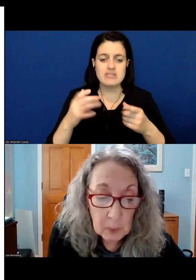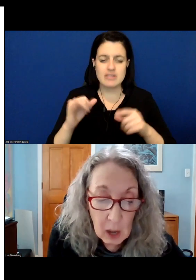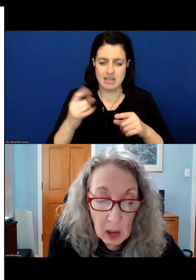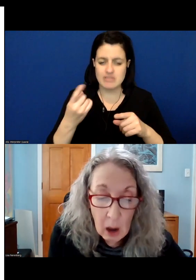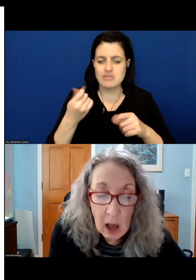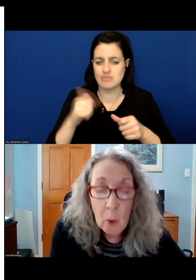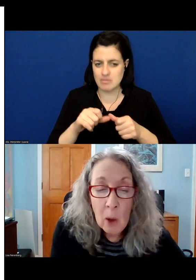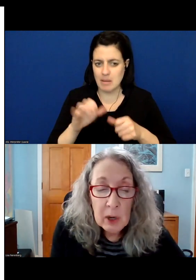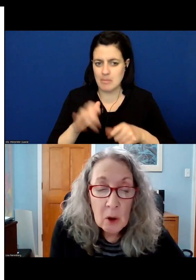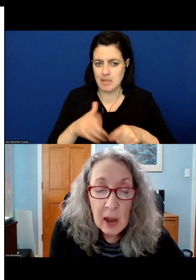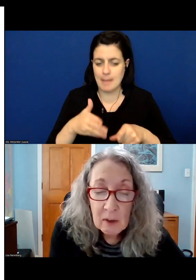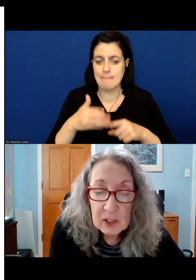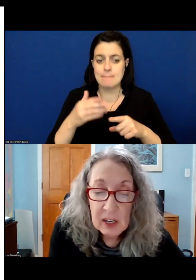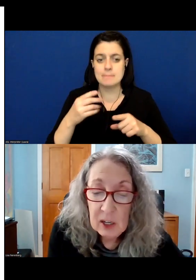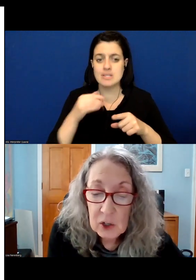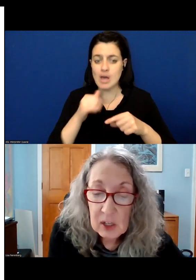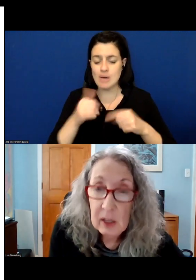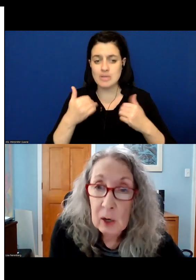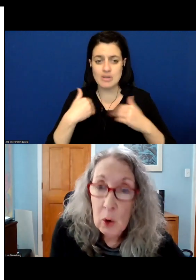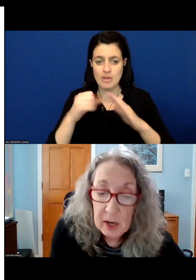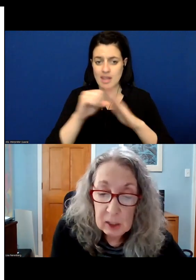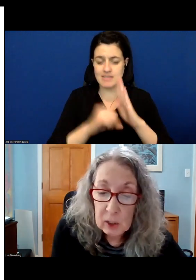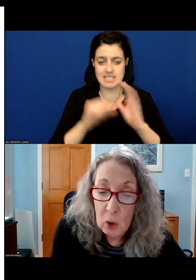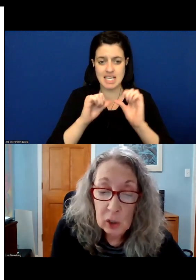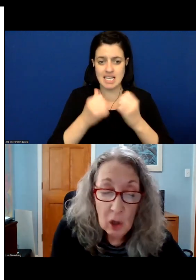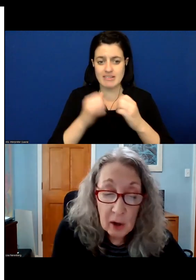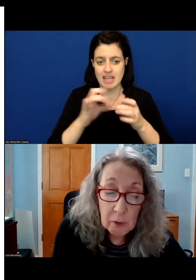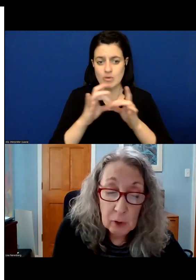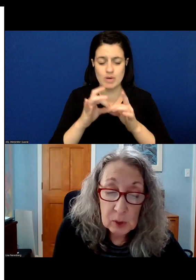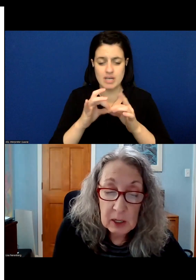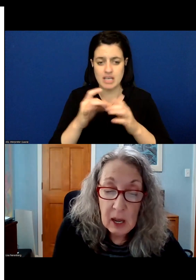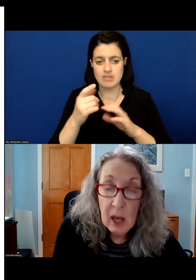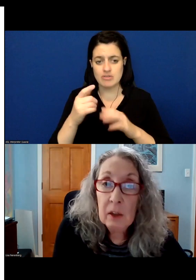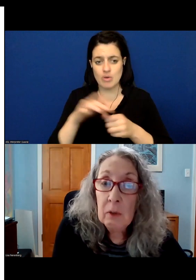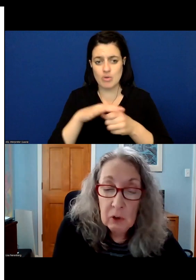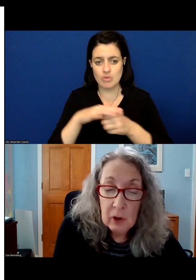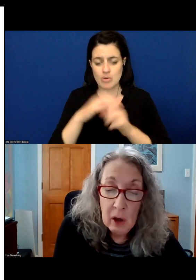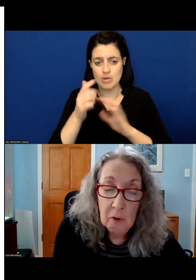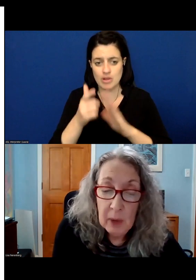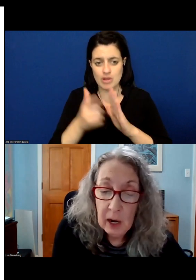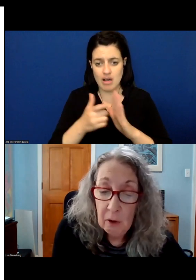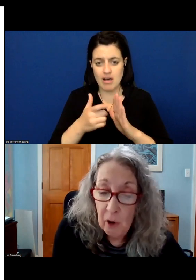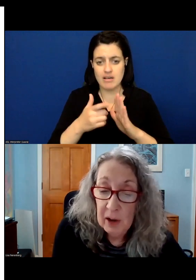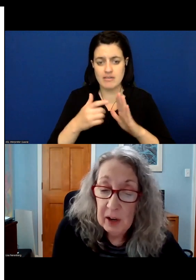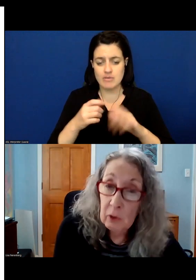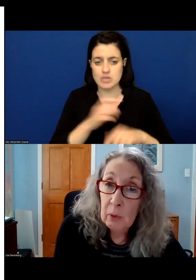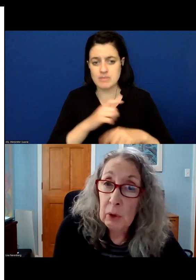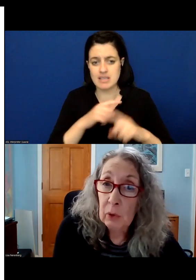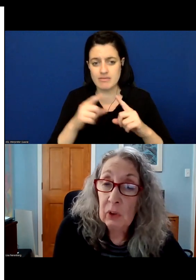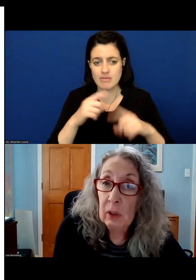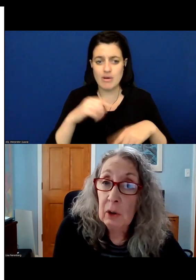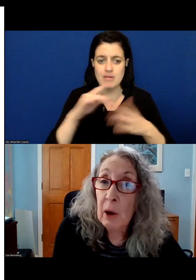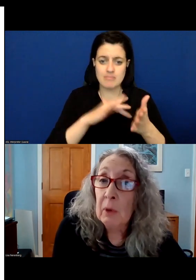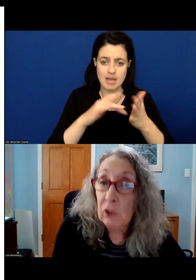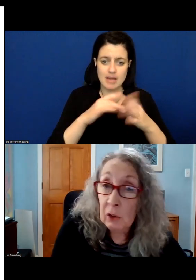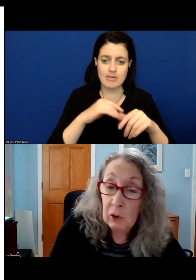note of. While we don't have a state agency that coordinates local law enforcement, the Division of Medicare Fraud and Elder